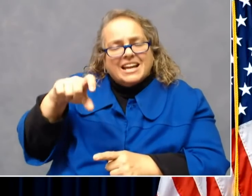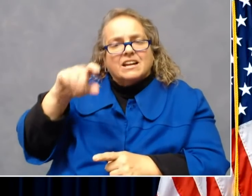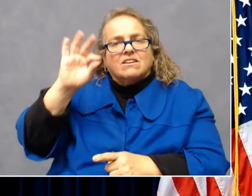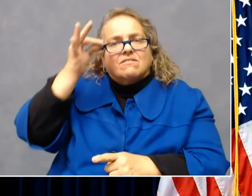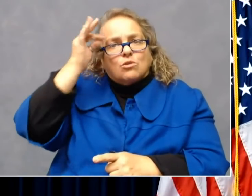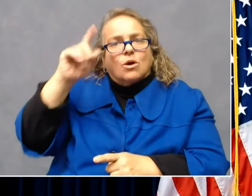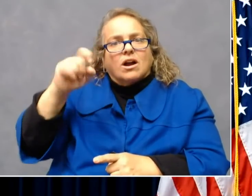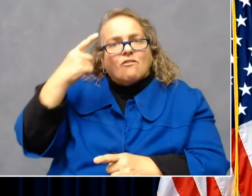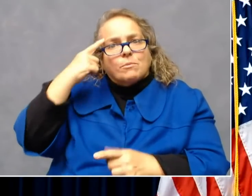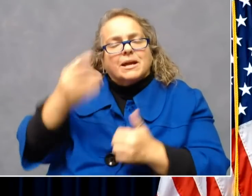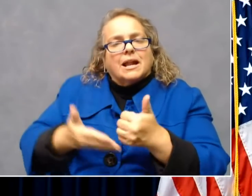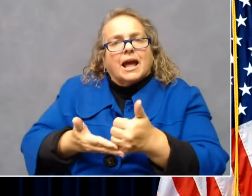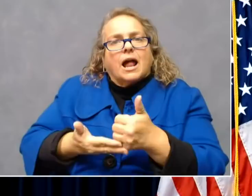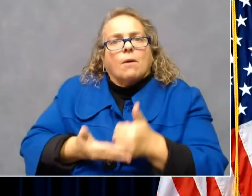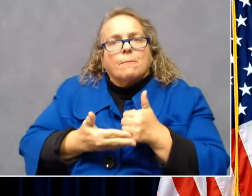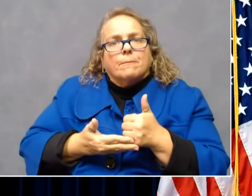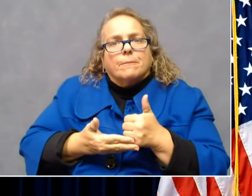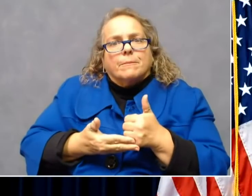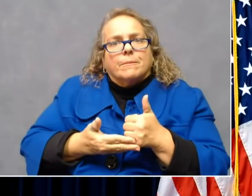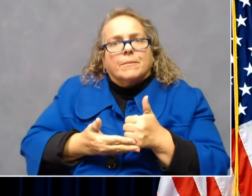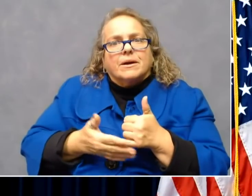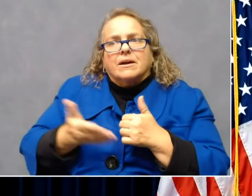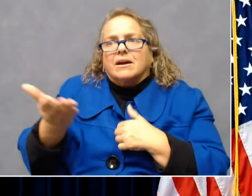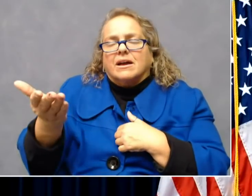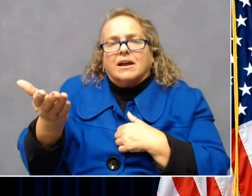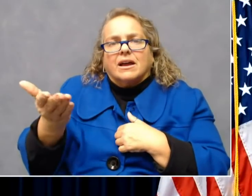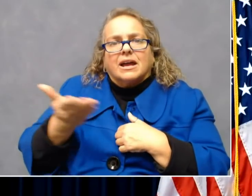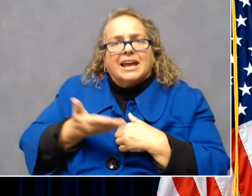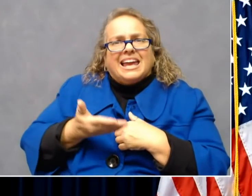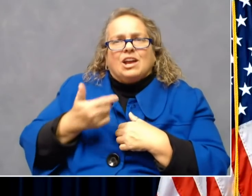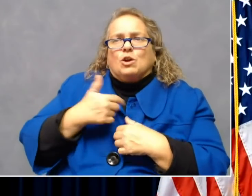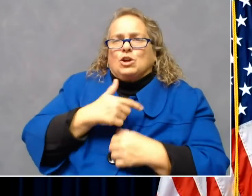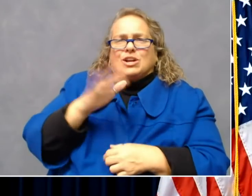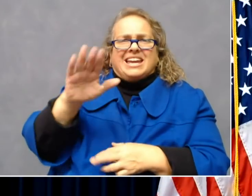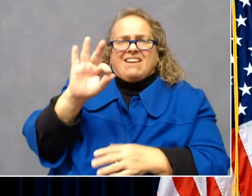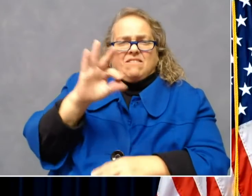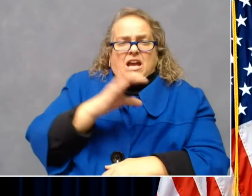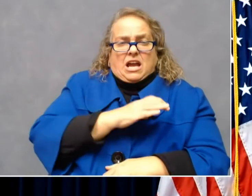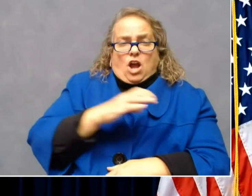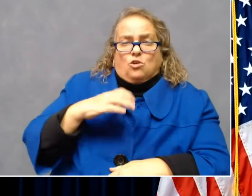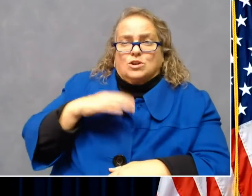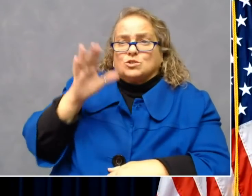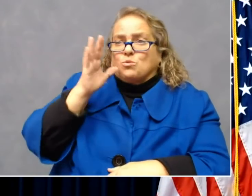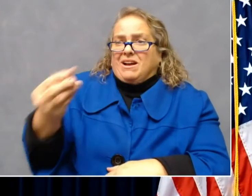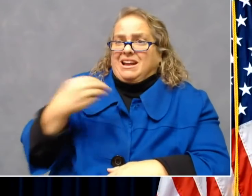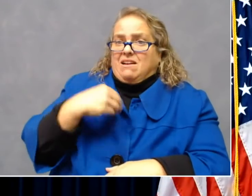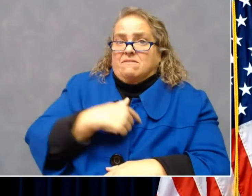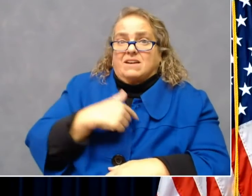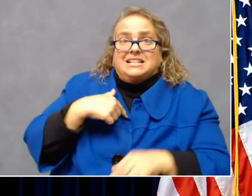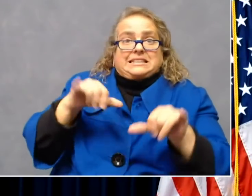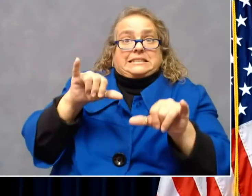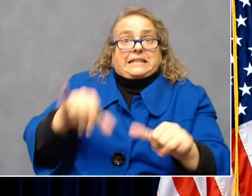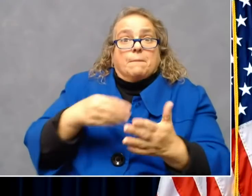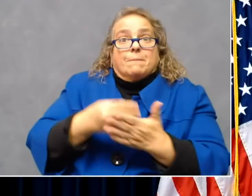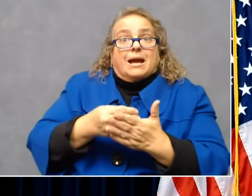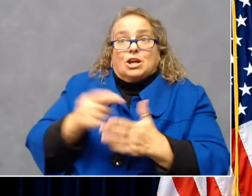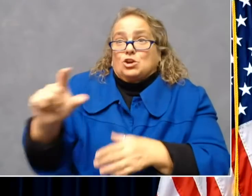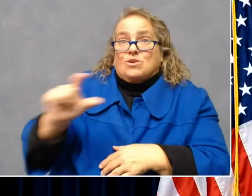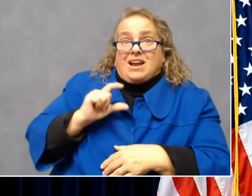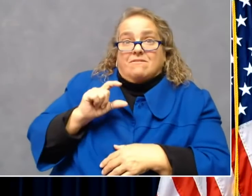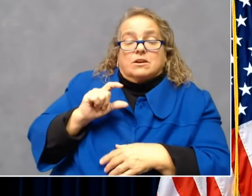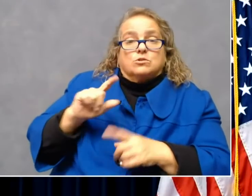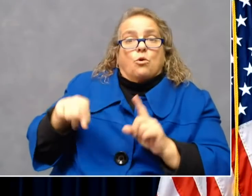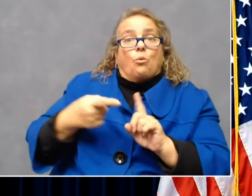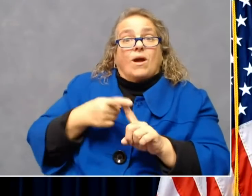at lower levels than it is right now. So it is absolutely critical. And it seems that